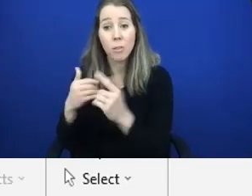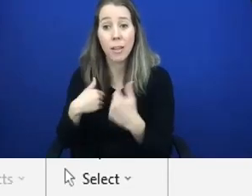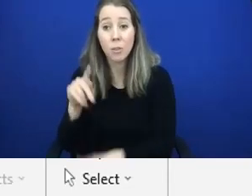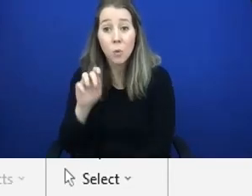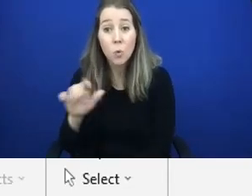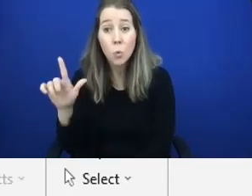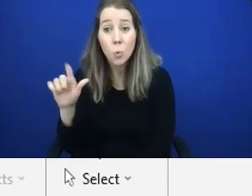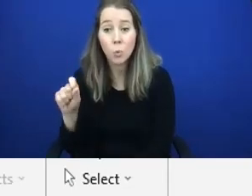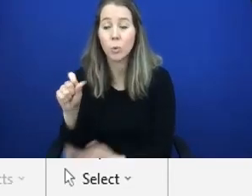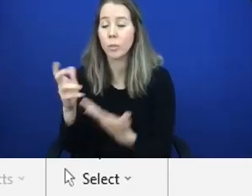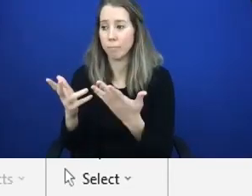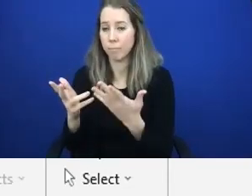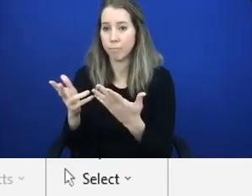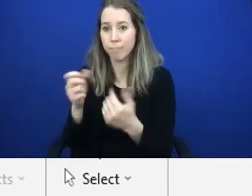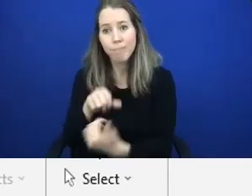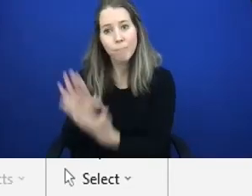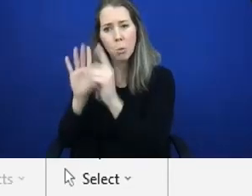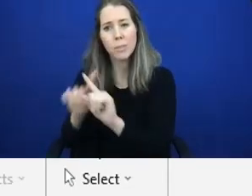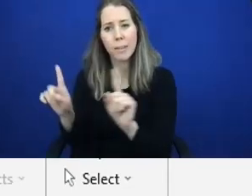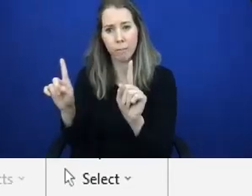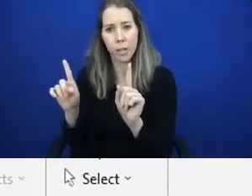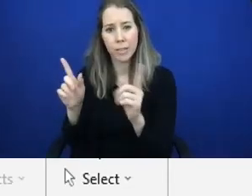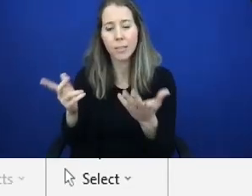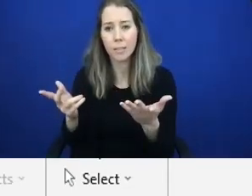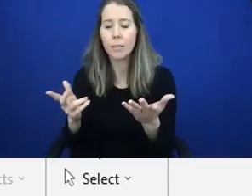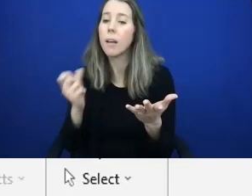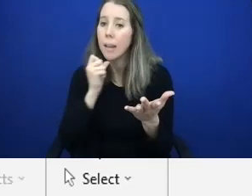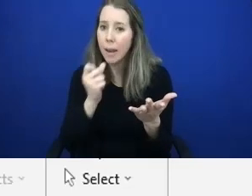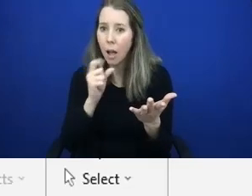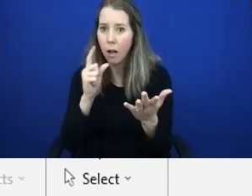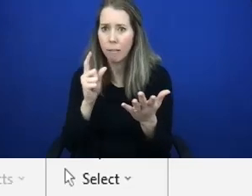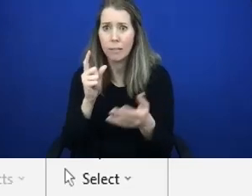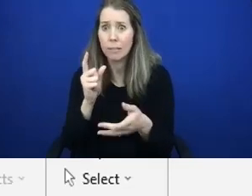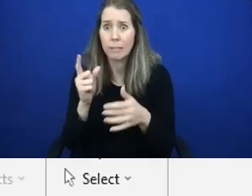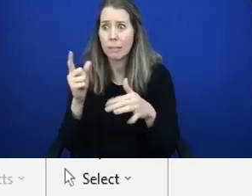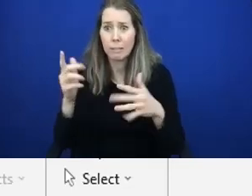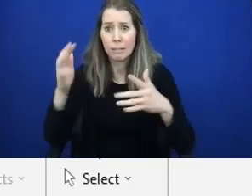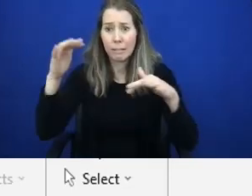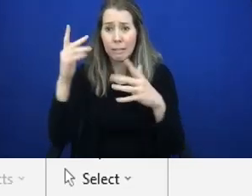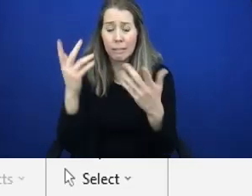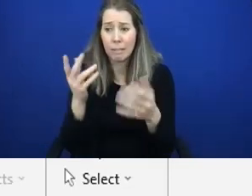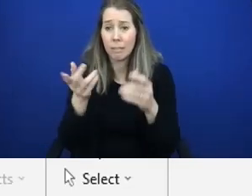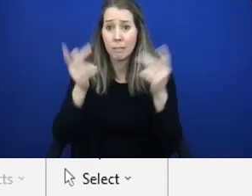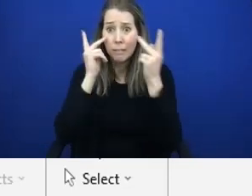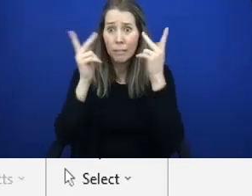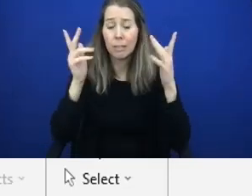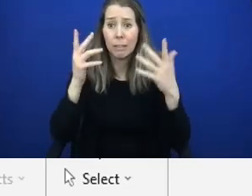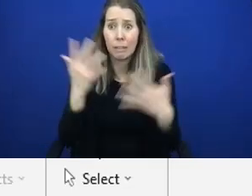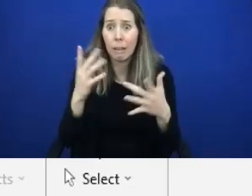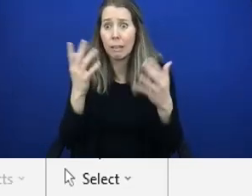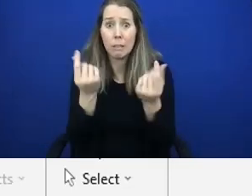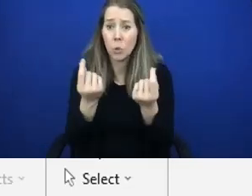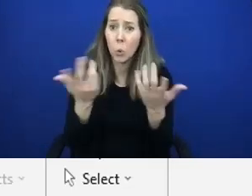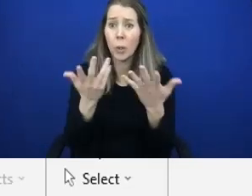to approach it differently, not just scramble and wonder what should they be doing, the frustration,